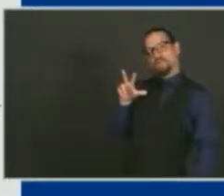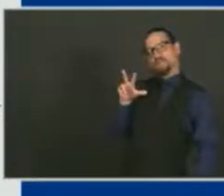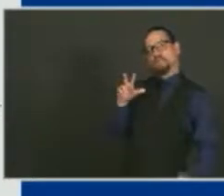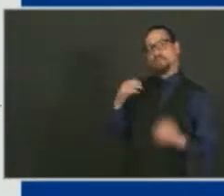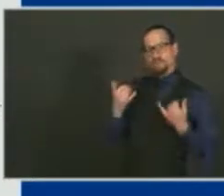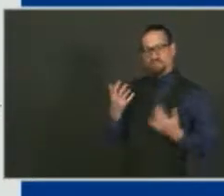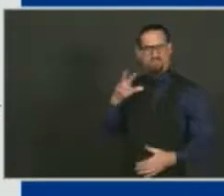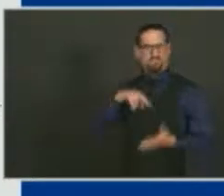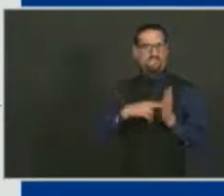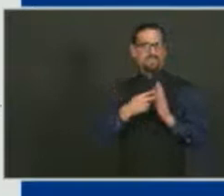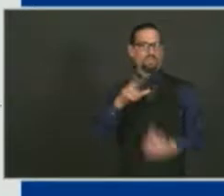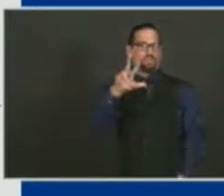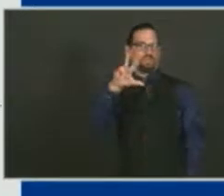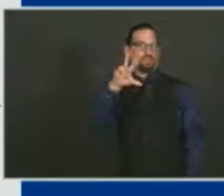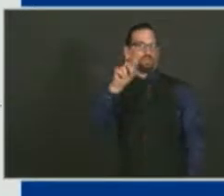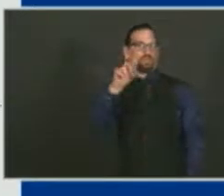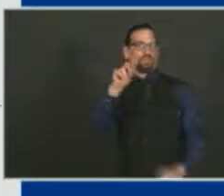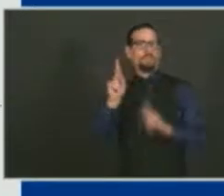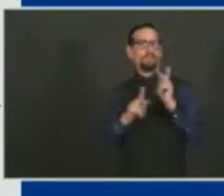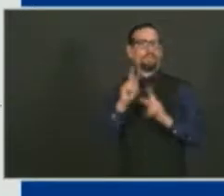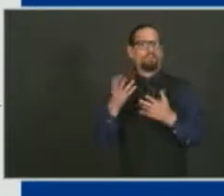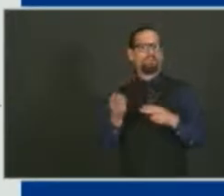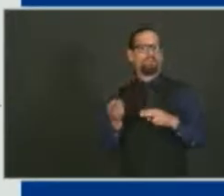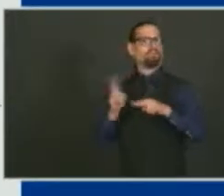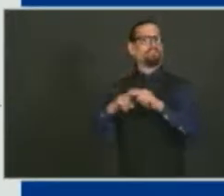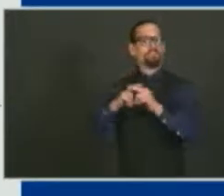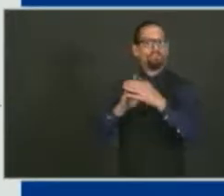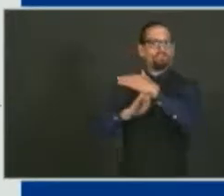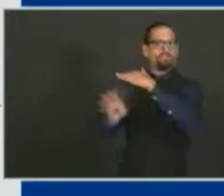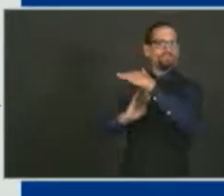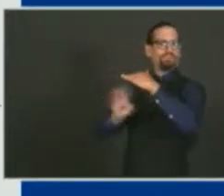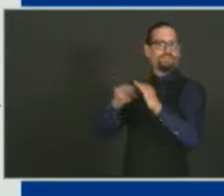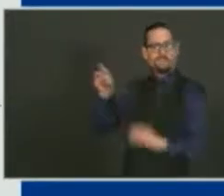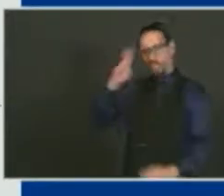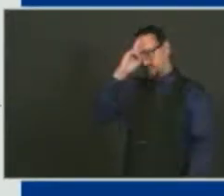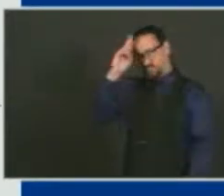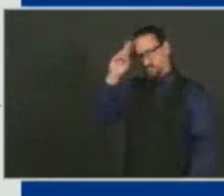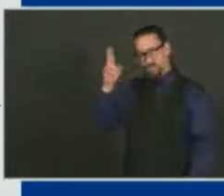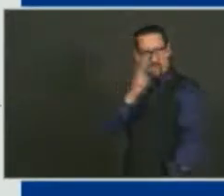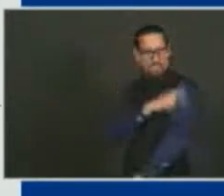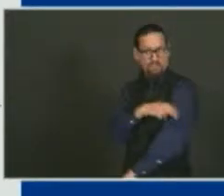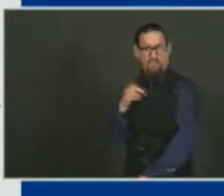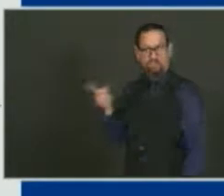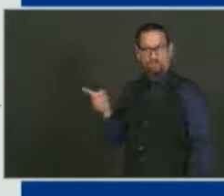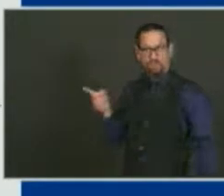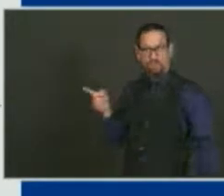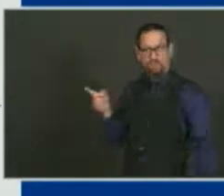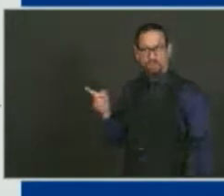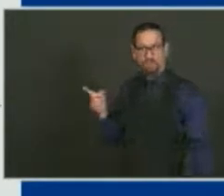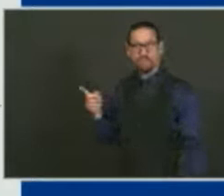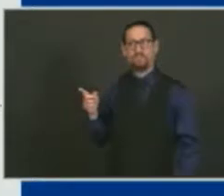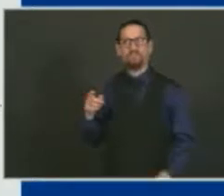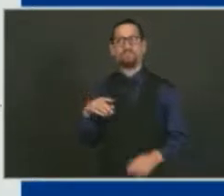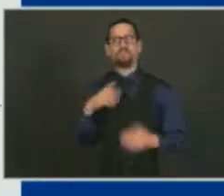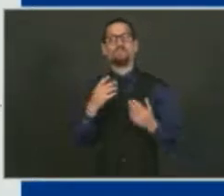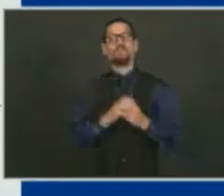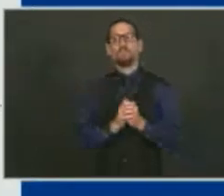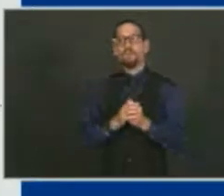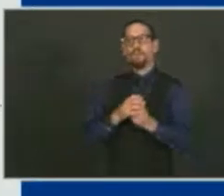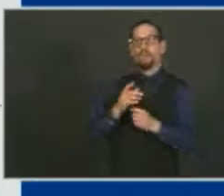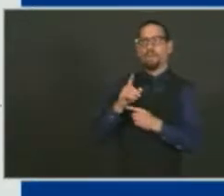100,000. So day to day, over the past few days, we are continuing to